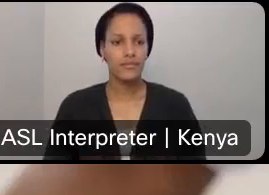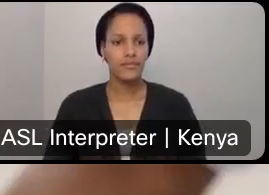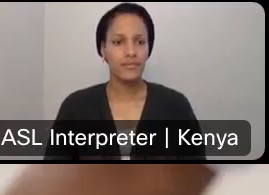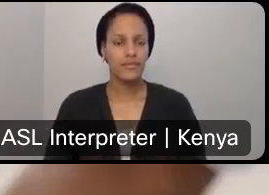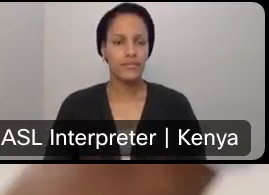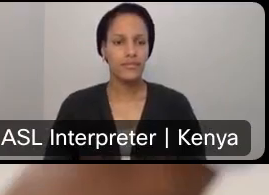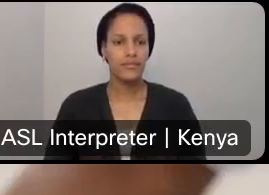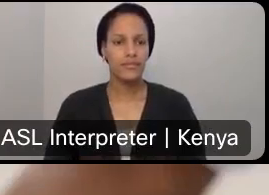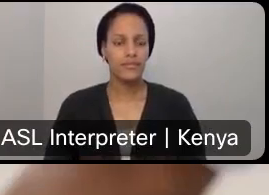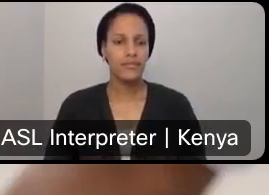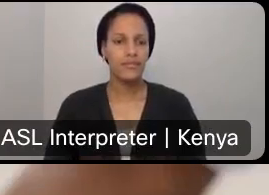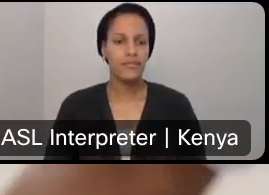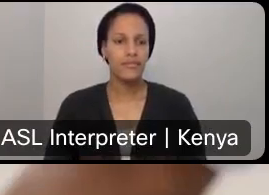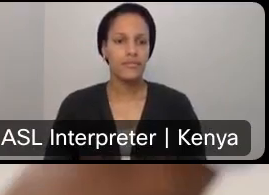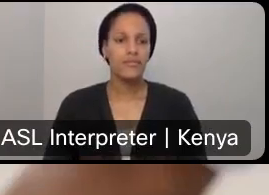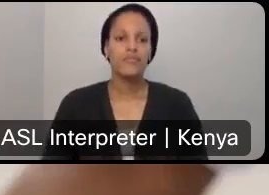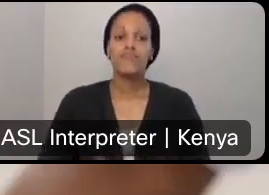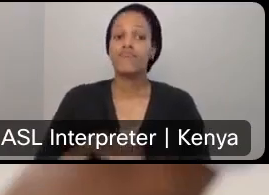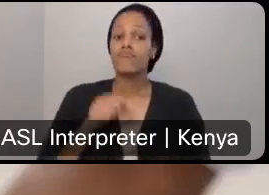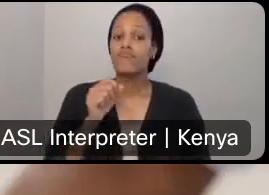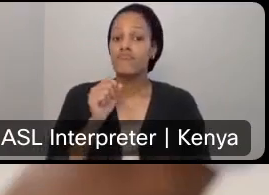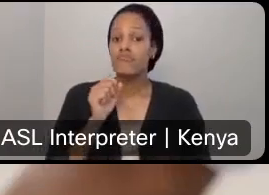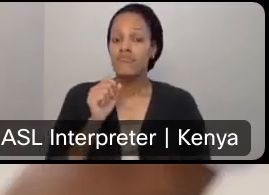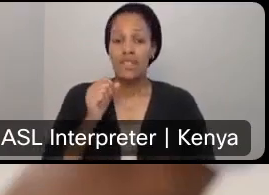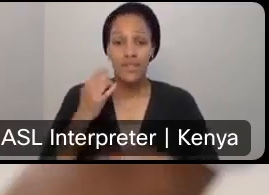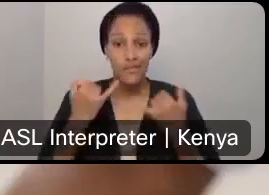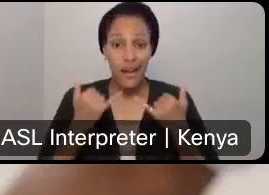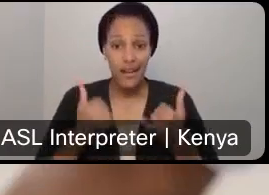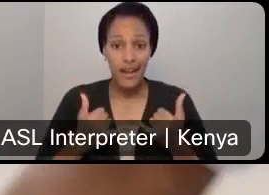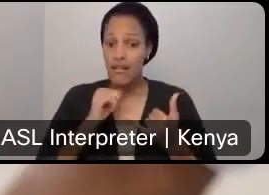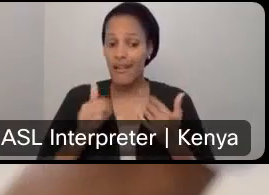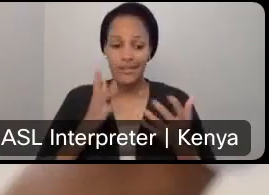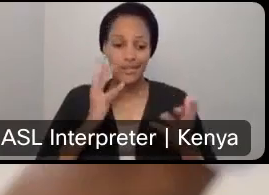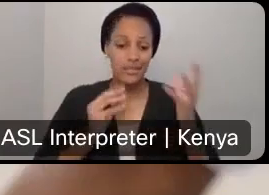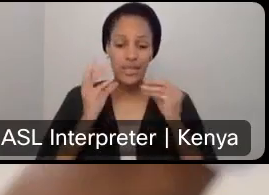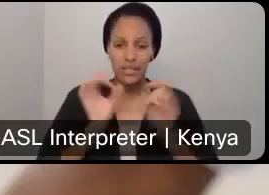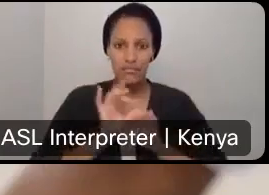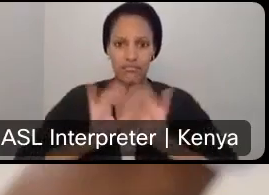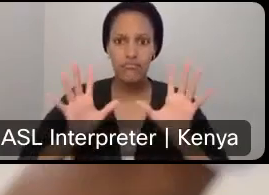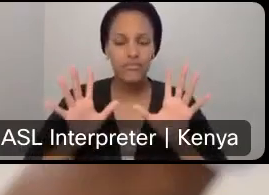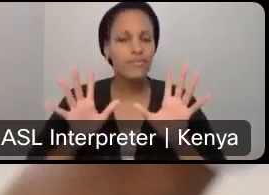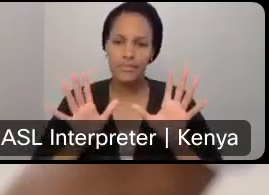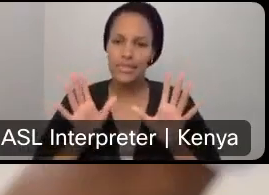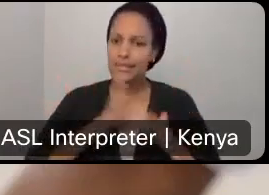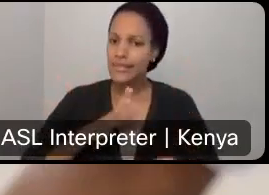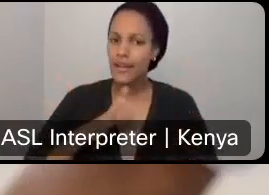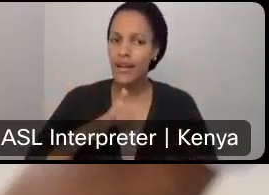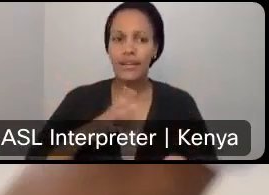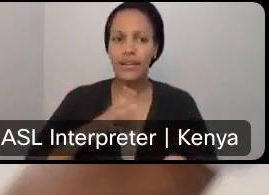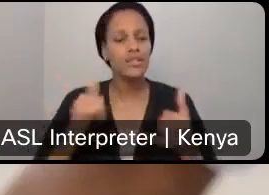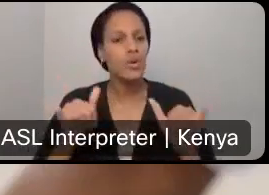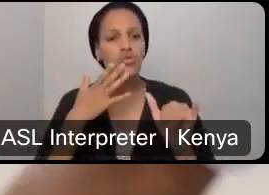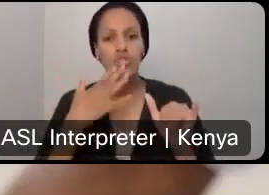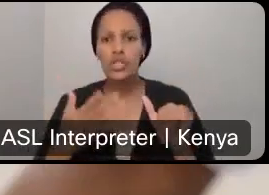When someone is not currently in a crisis, offer options to make supportive connections. You may have a